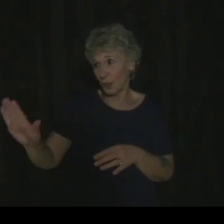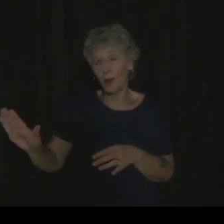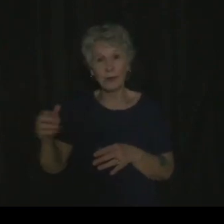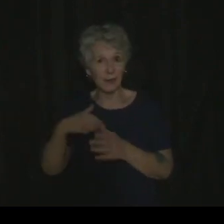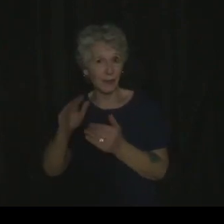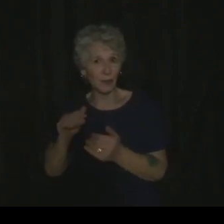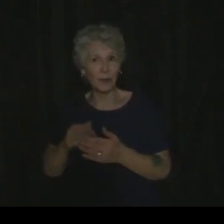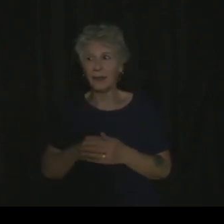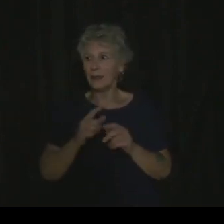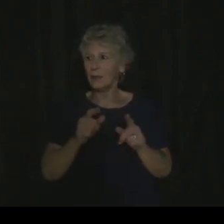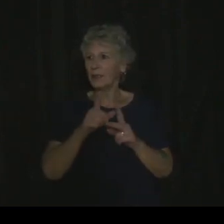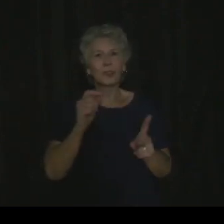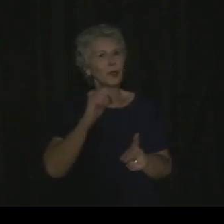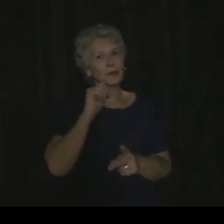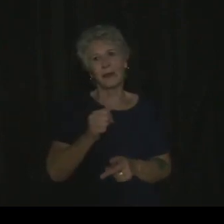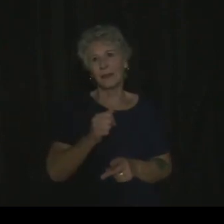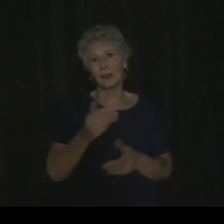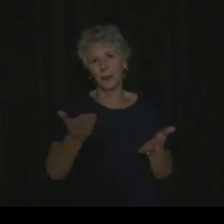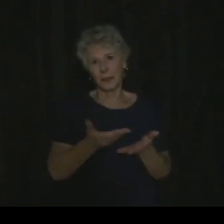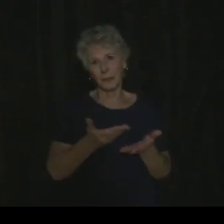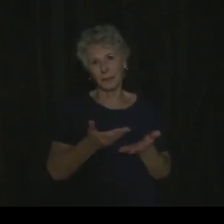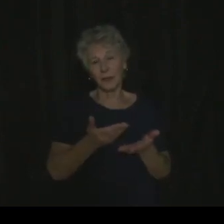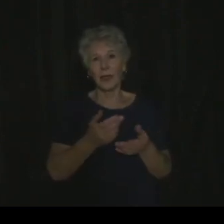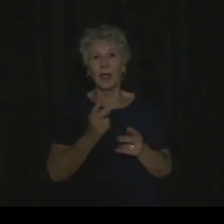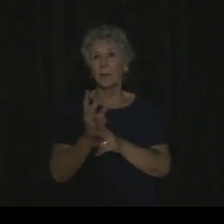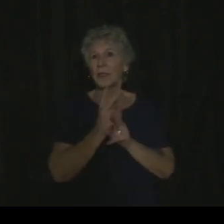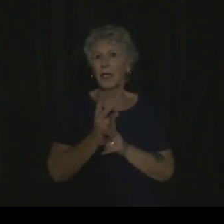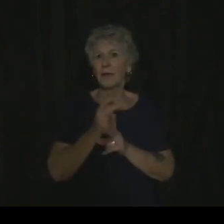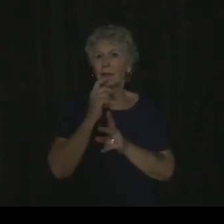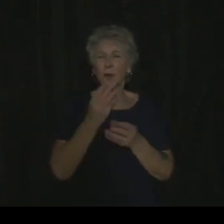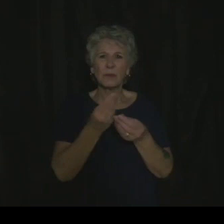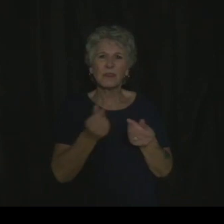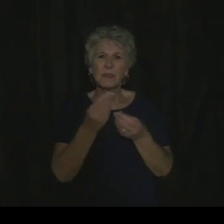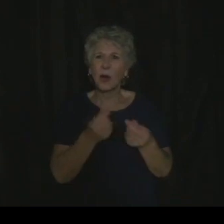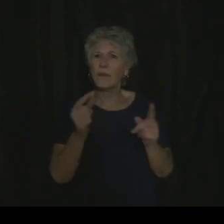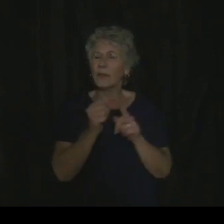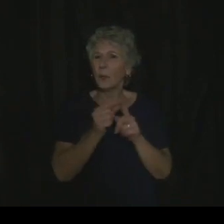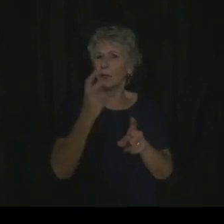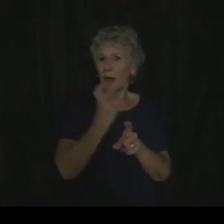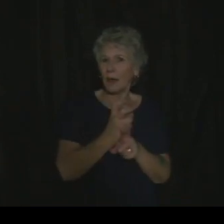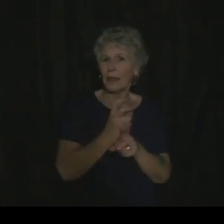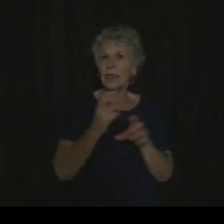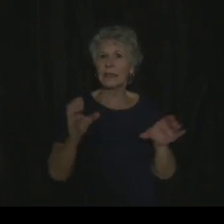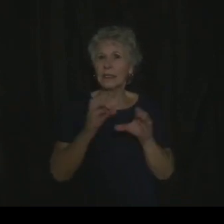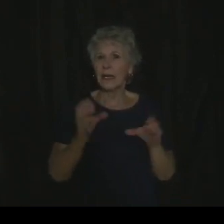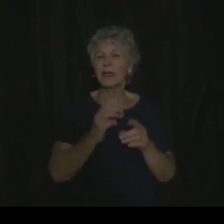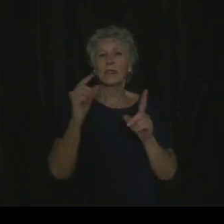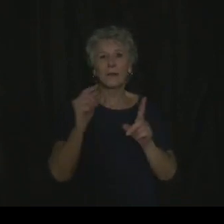chose not to here. And so we want to be careful not to soften the word harden. It's an active